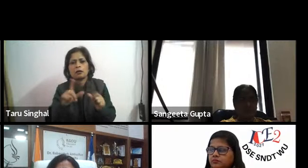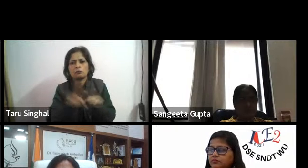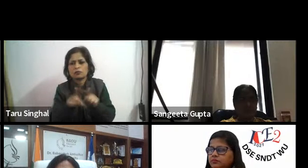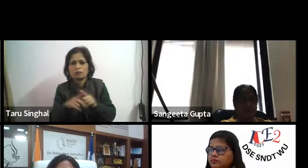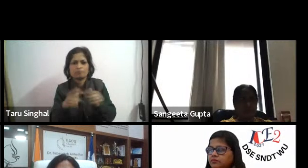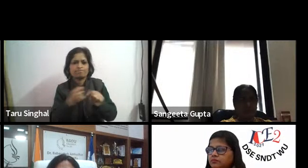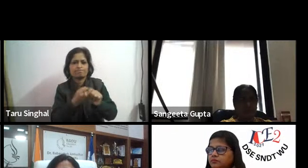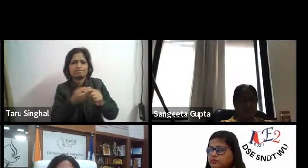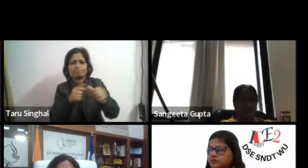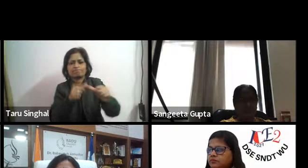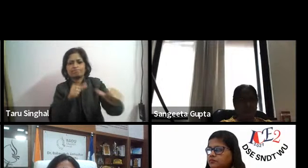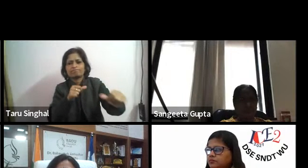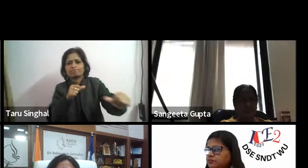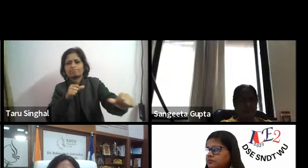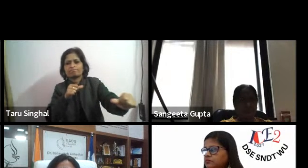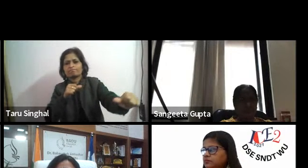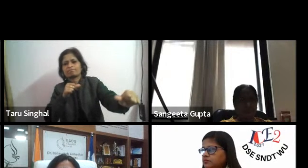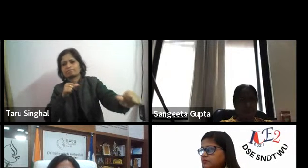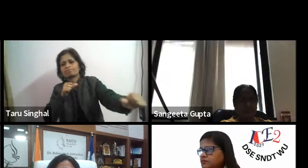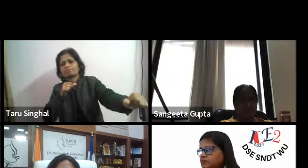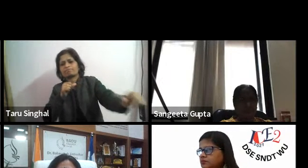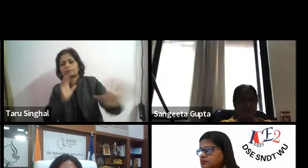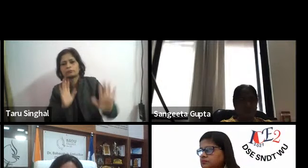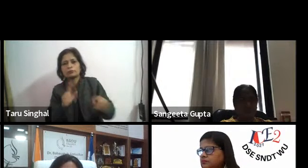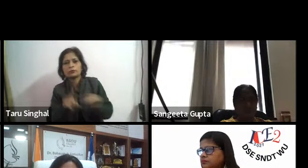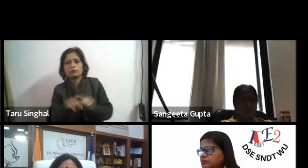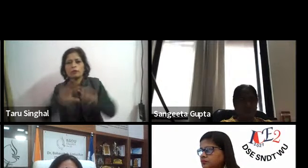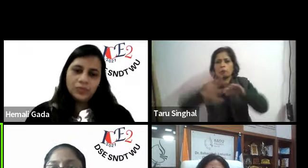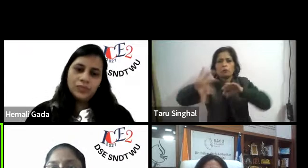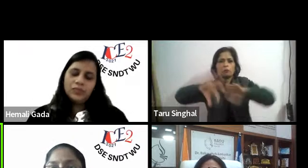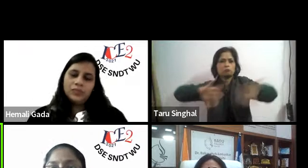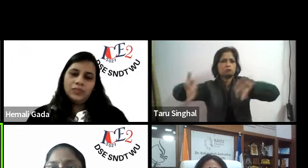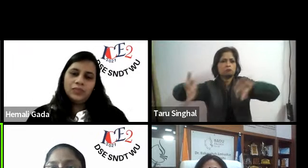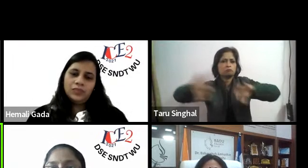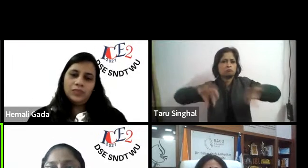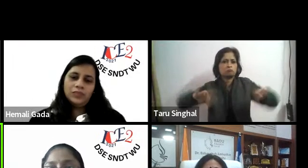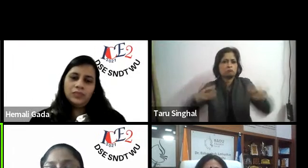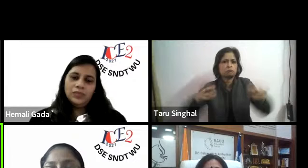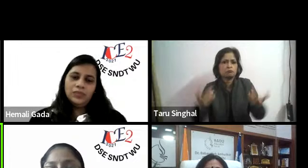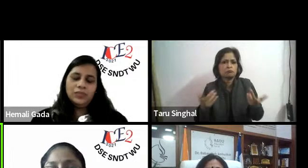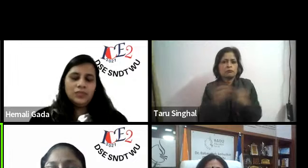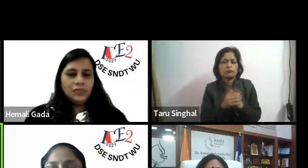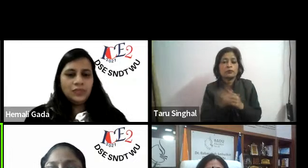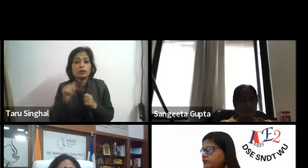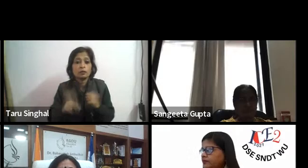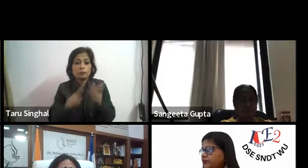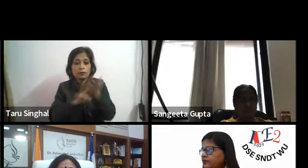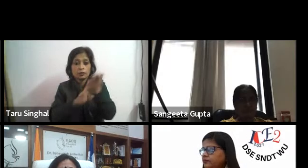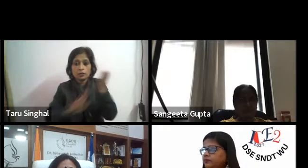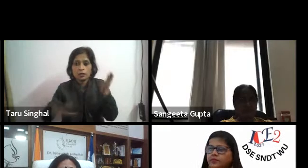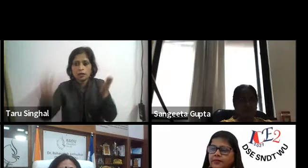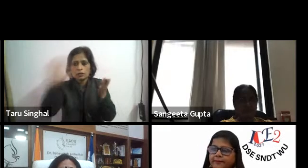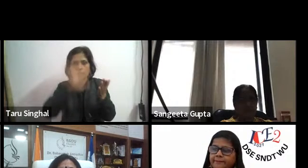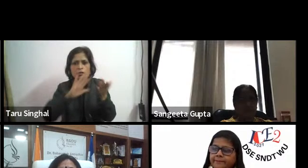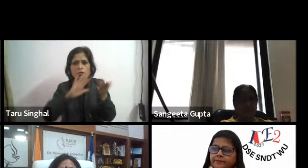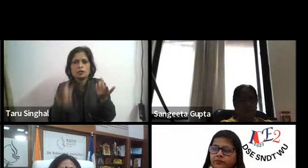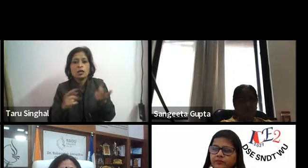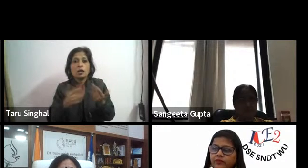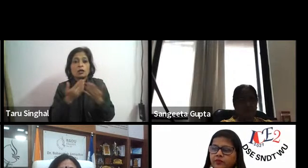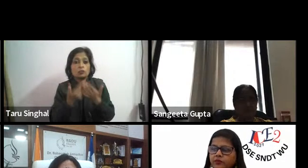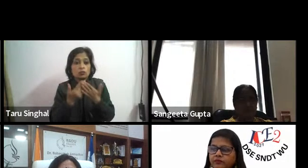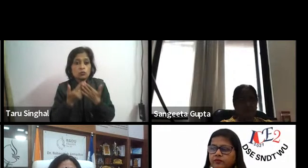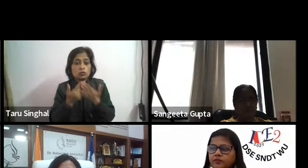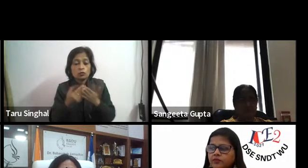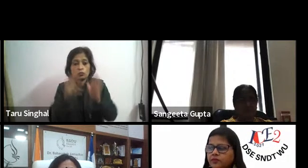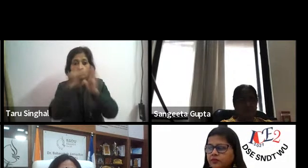distances and the streams were separated apart. Whereas the national education policy, which has been